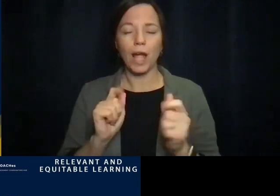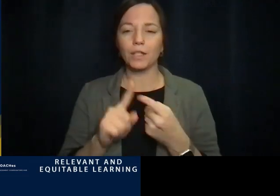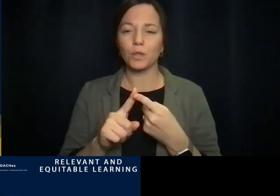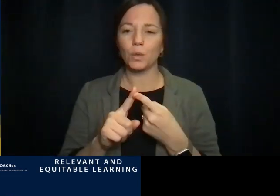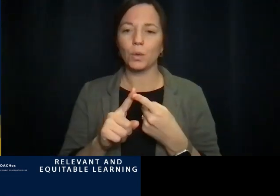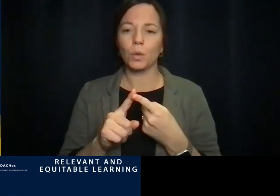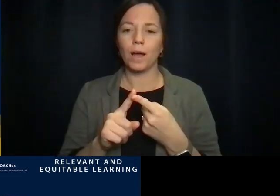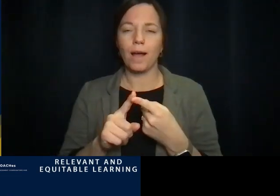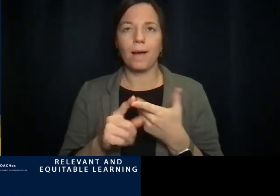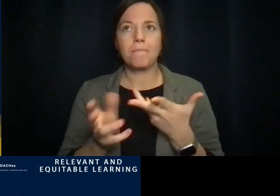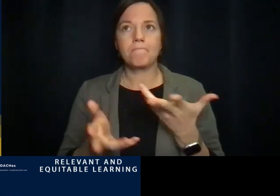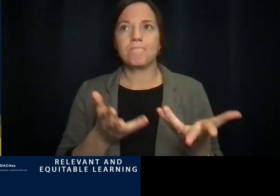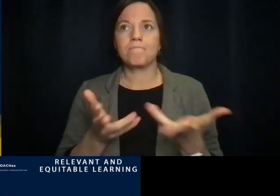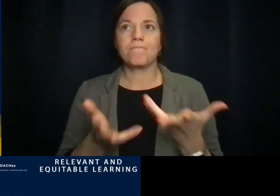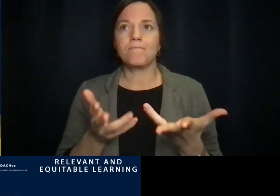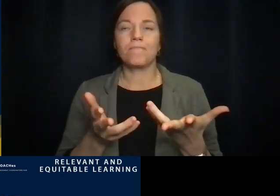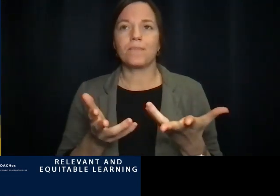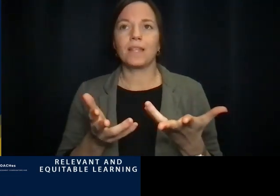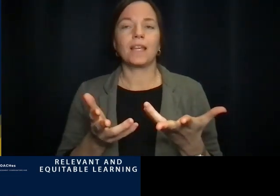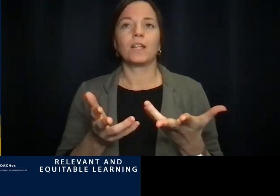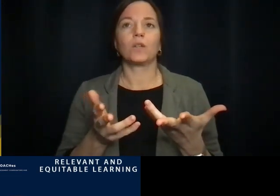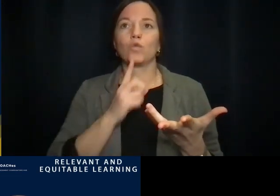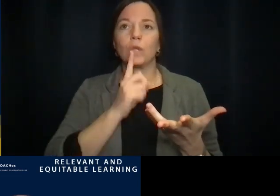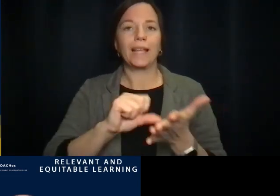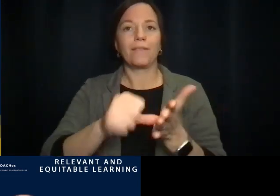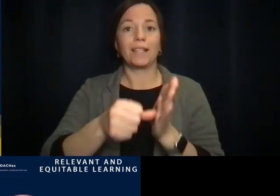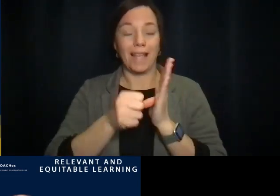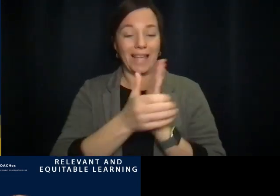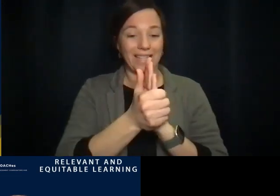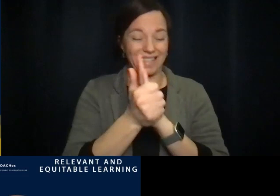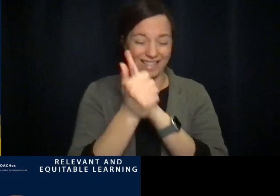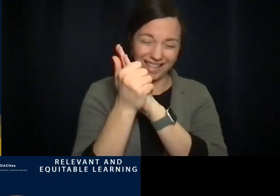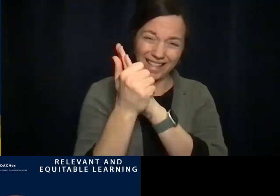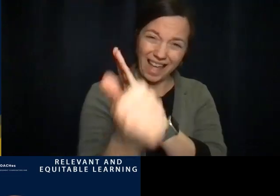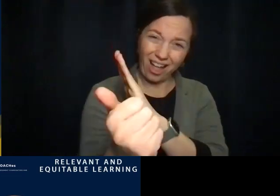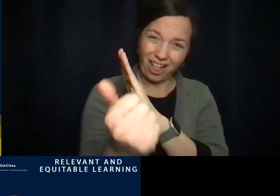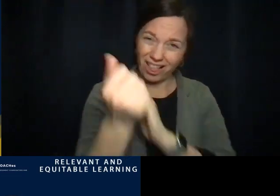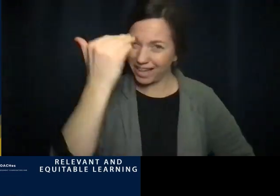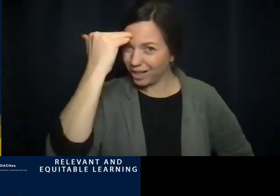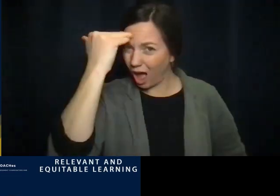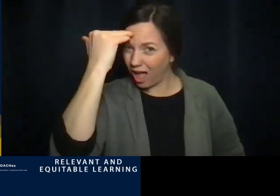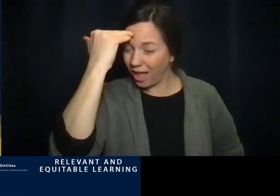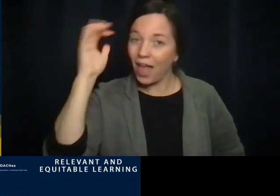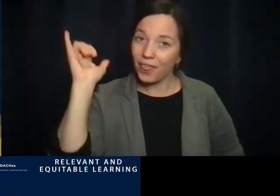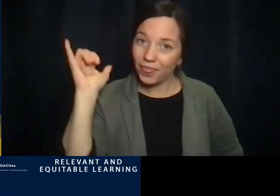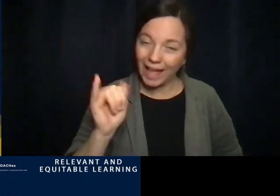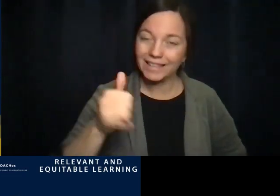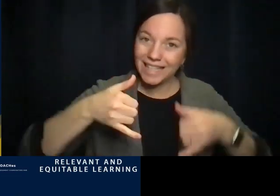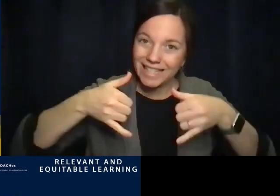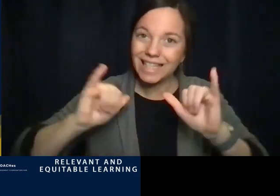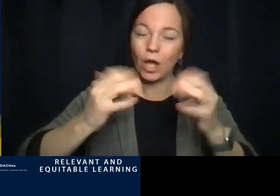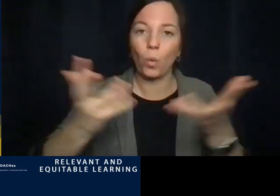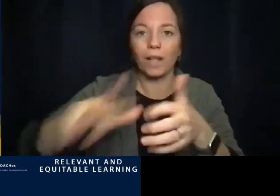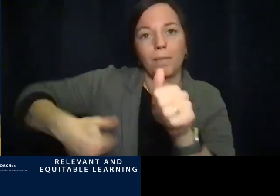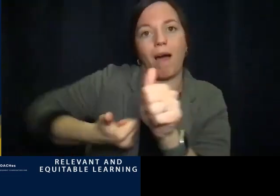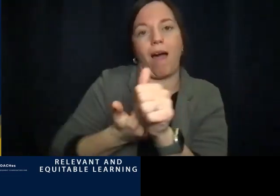I'm trying to bringing down to the fact that skill and competency is still what's going to drive us. You know, the